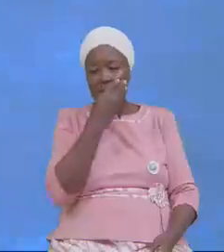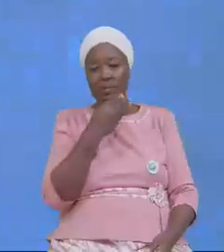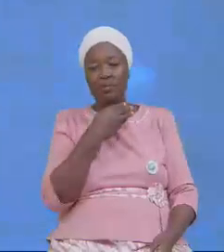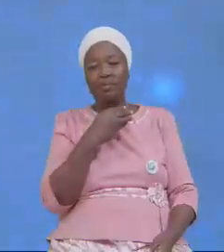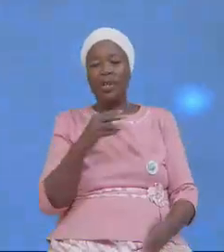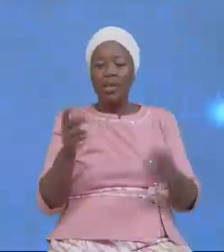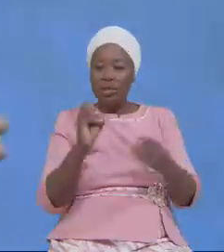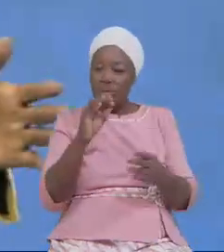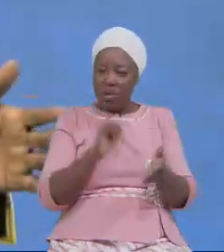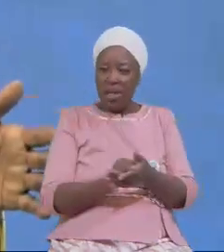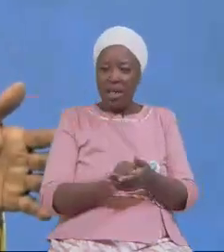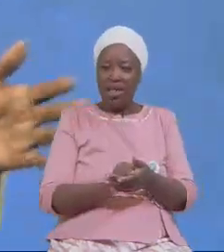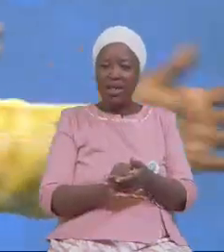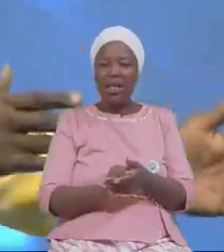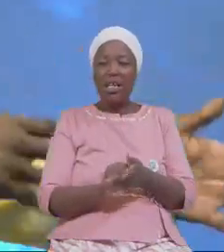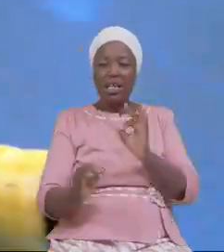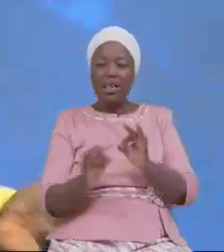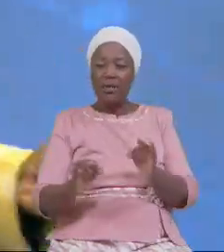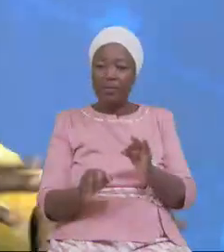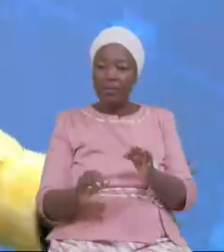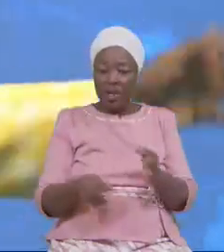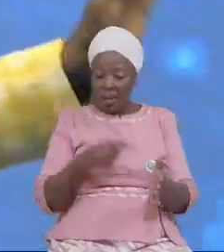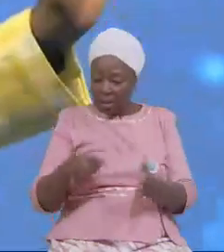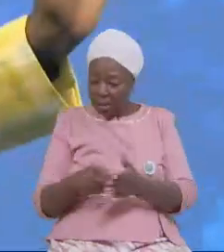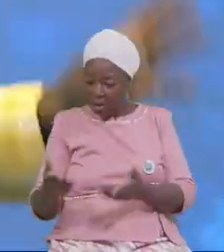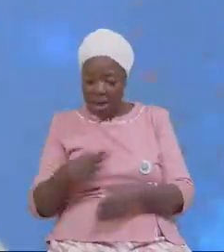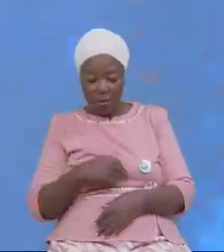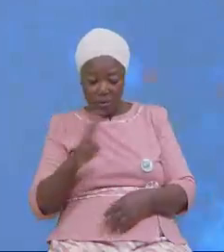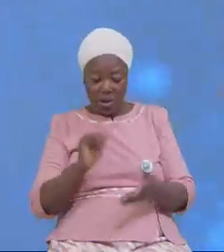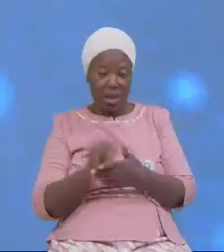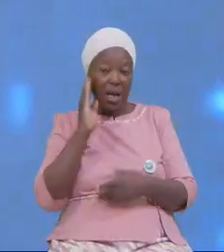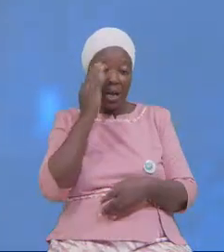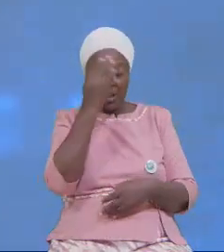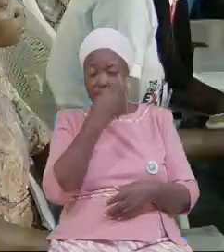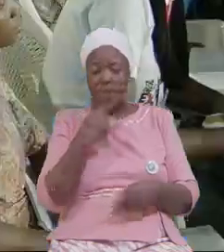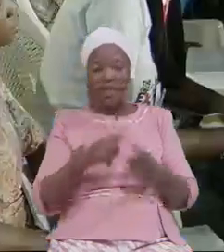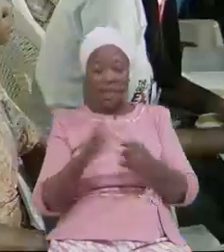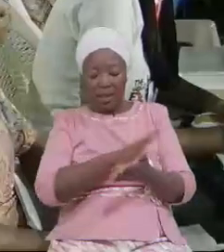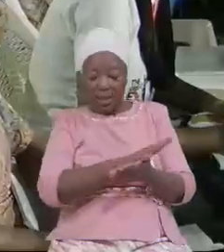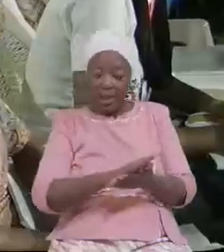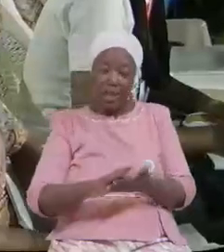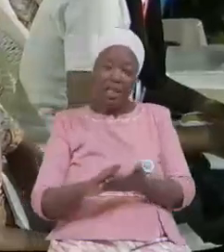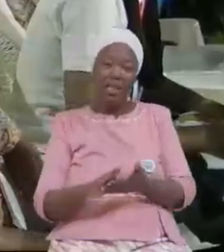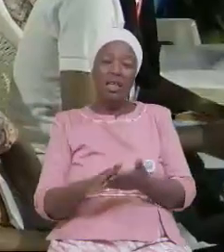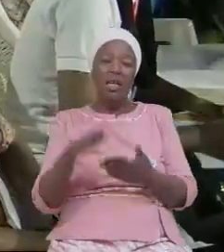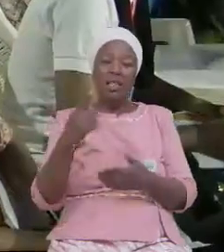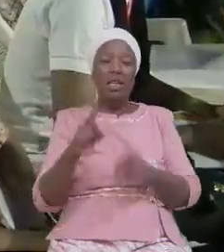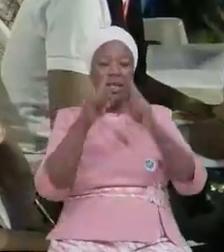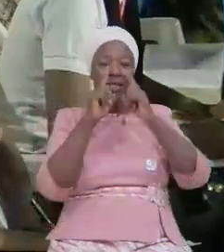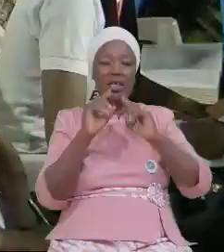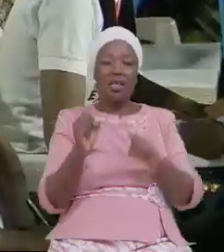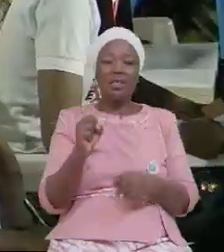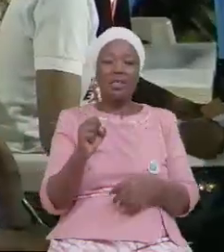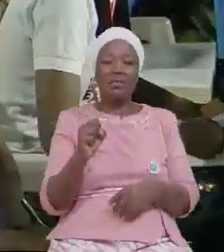that if this happens, then I'll use the handkerchief and clean the tears. And there